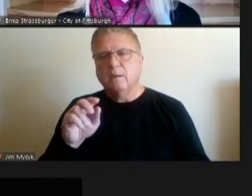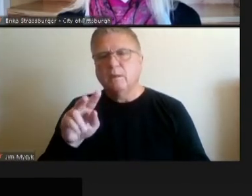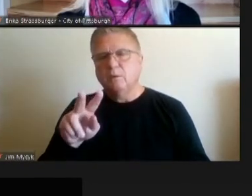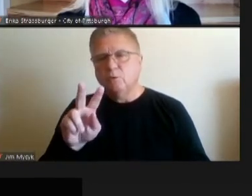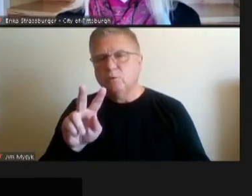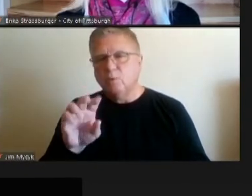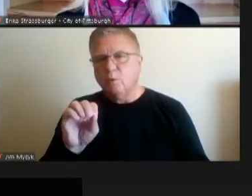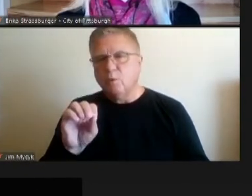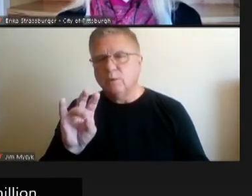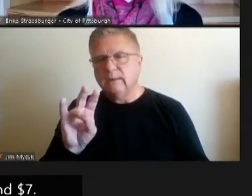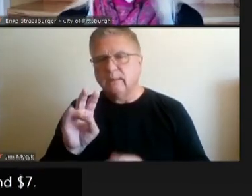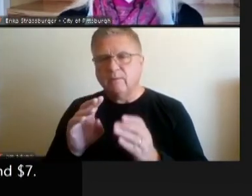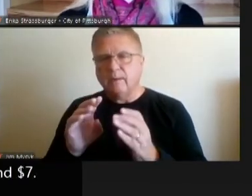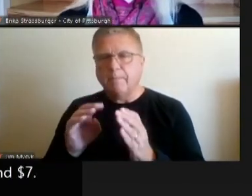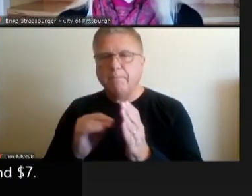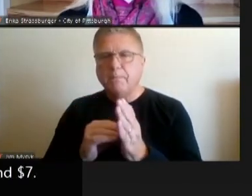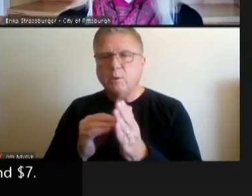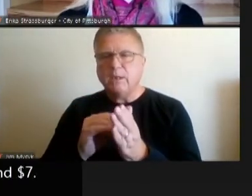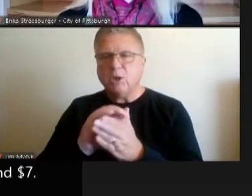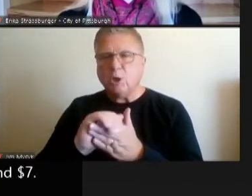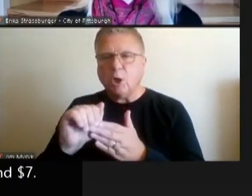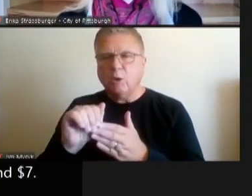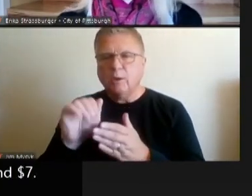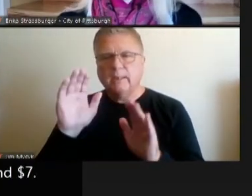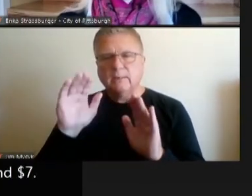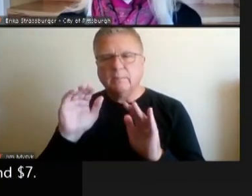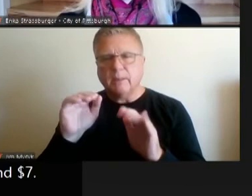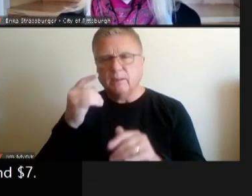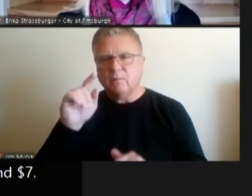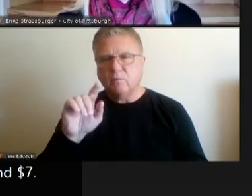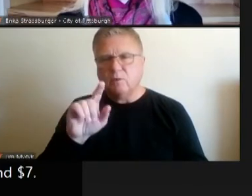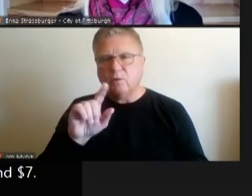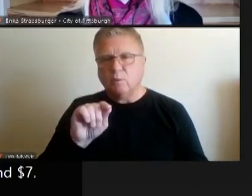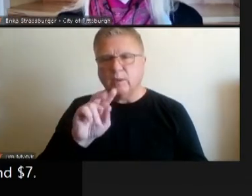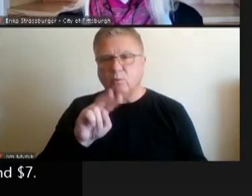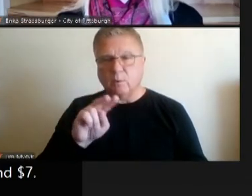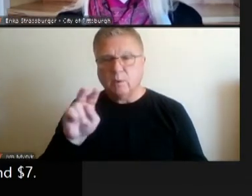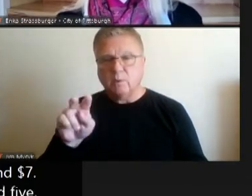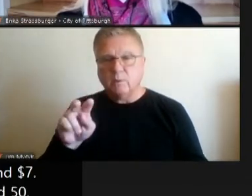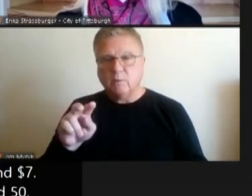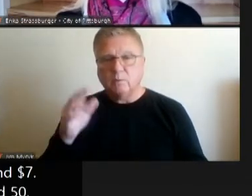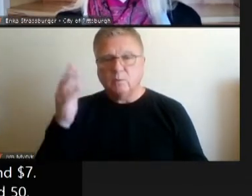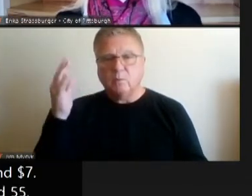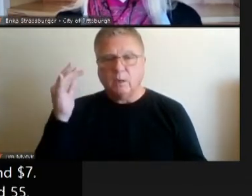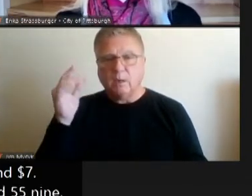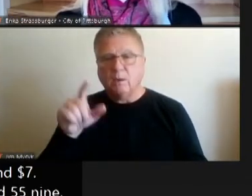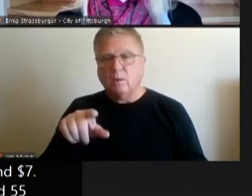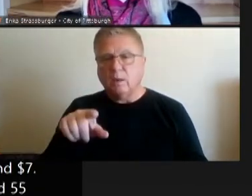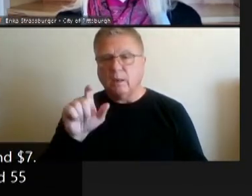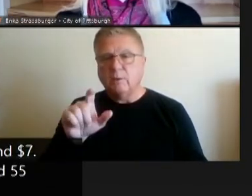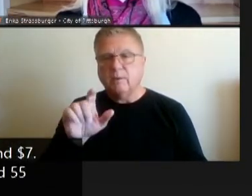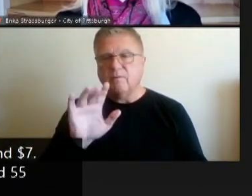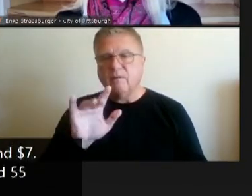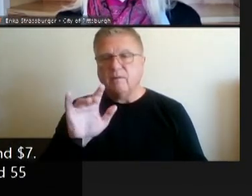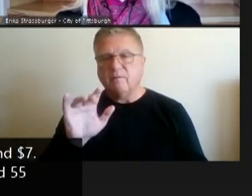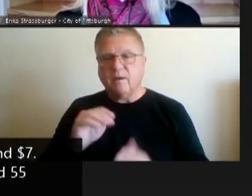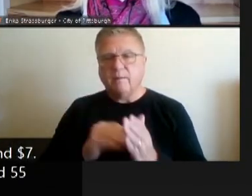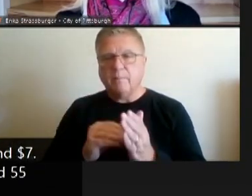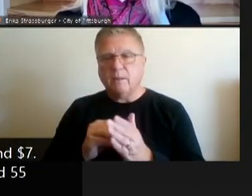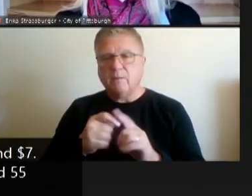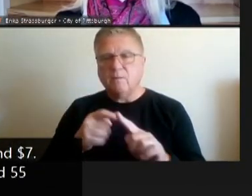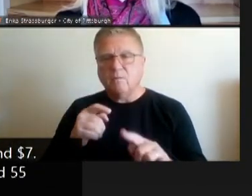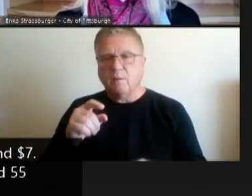$207 million expected for 2022 is that $155 million are from the